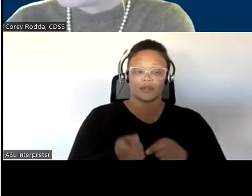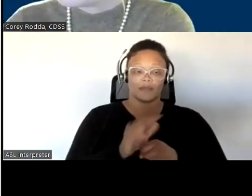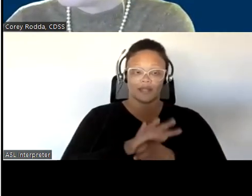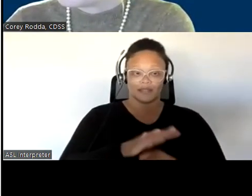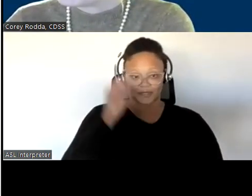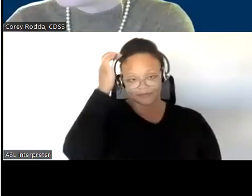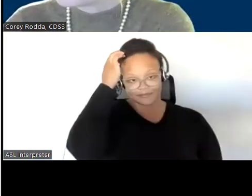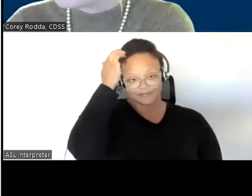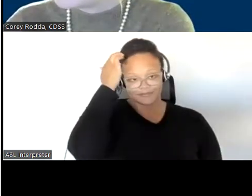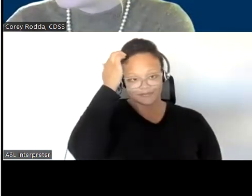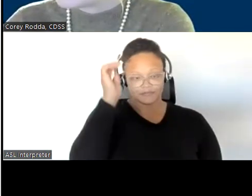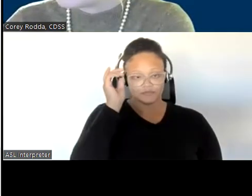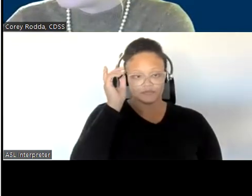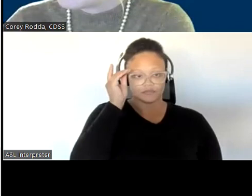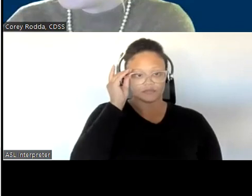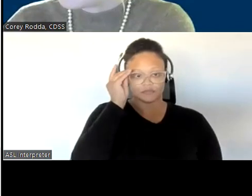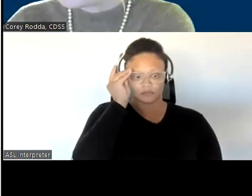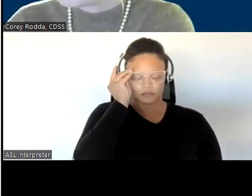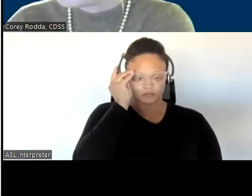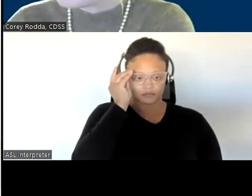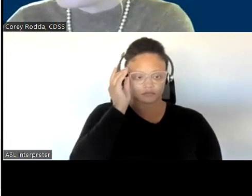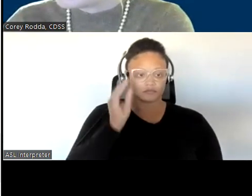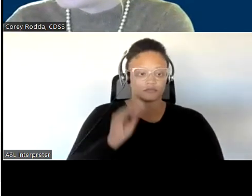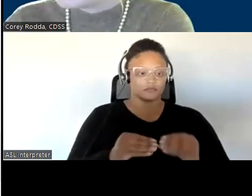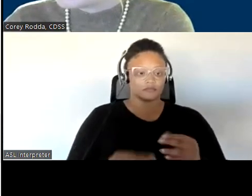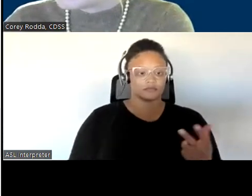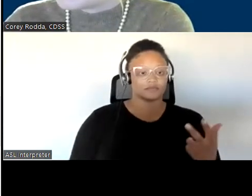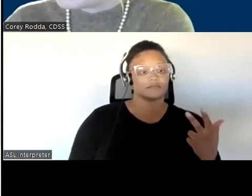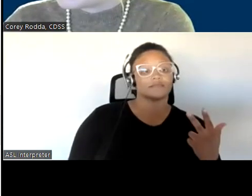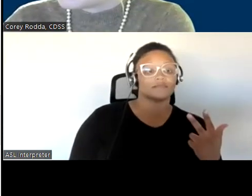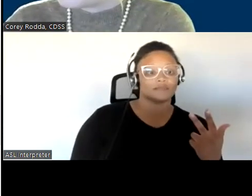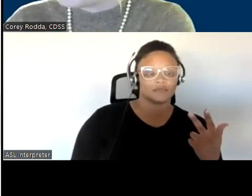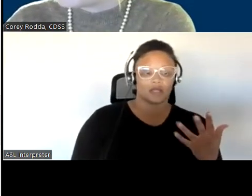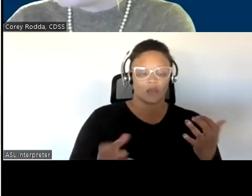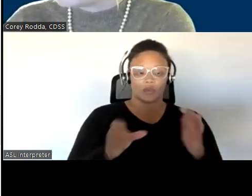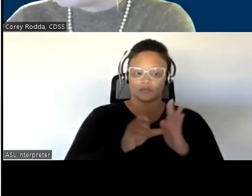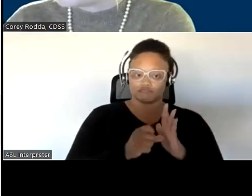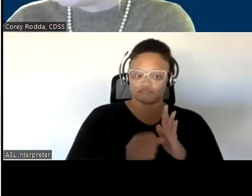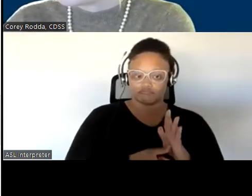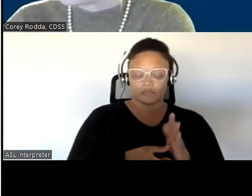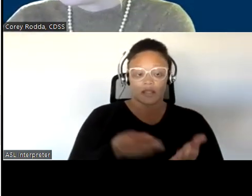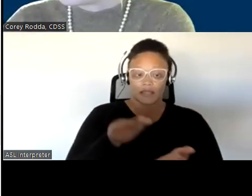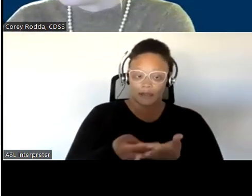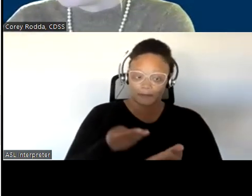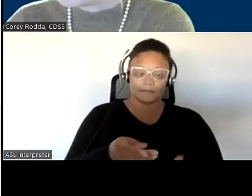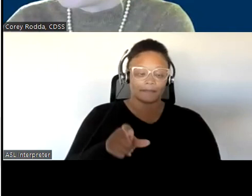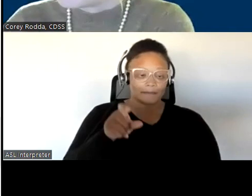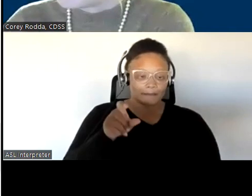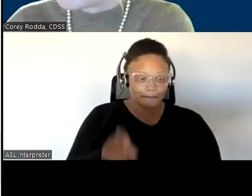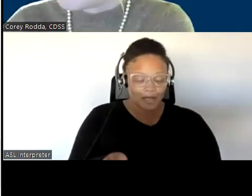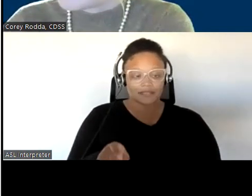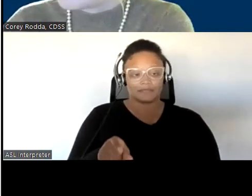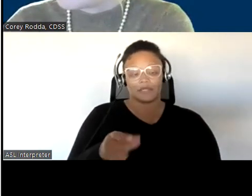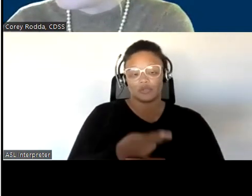And again, for 3, just want to reiterate that funding needs to be used for one or more of the